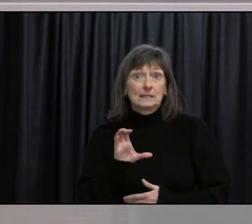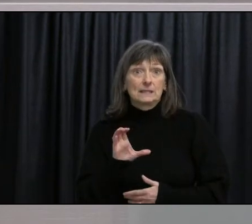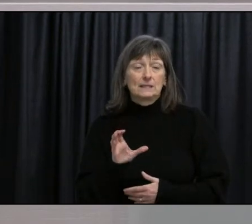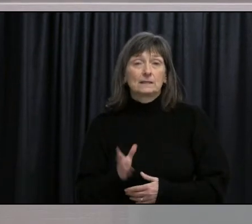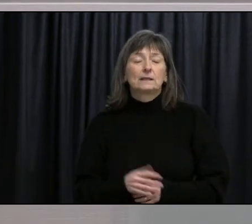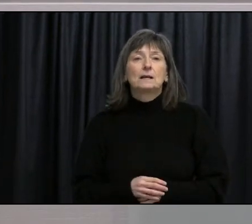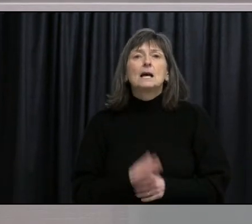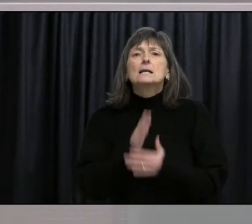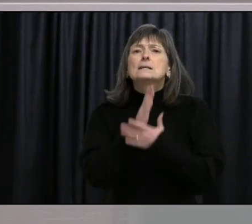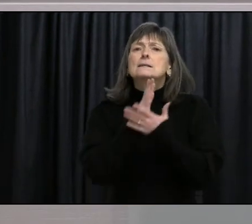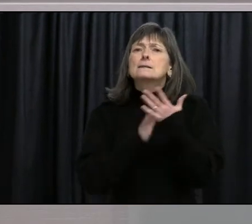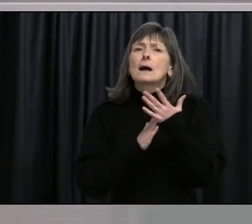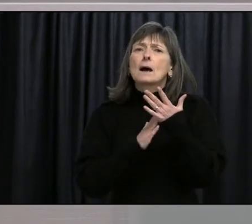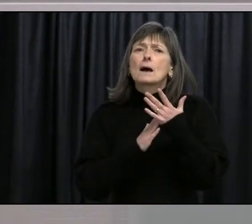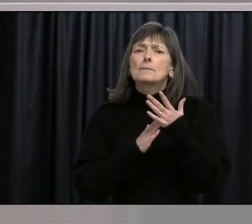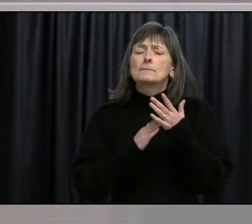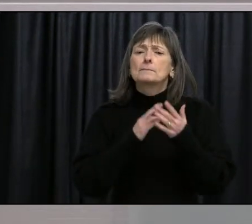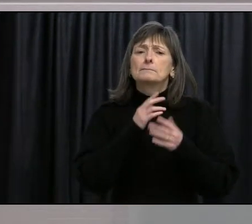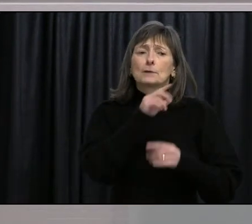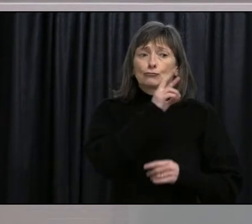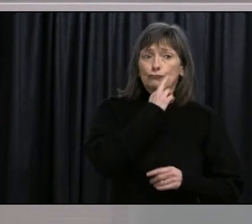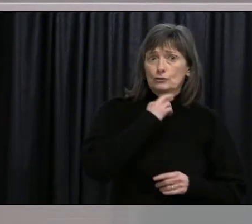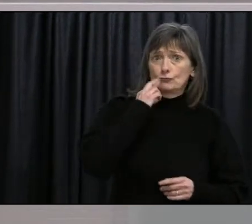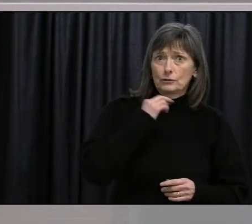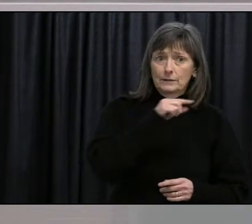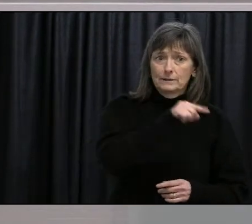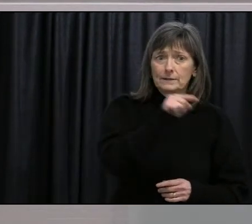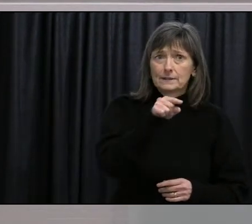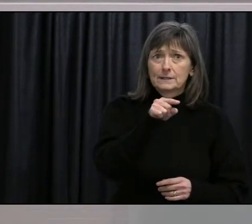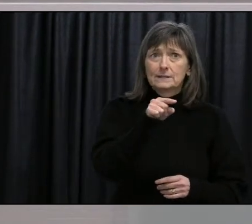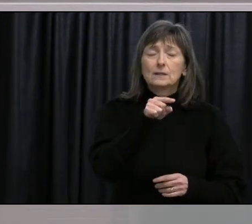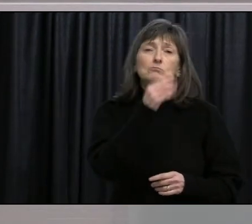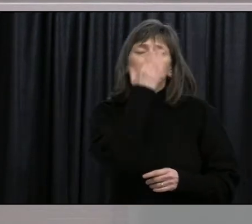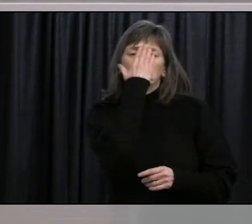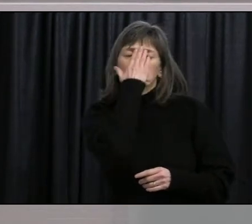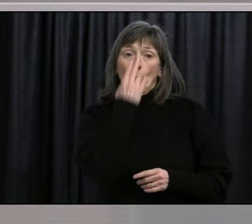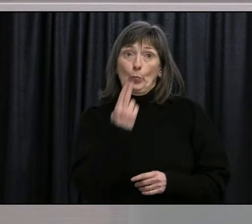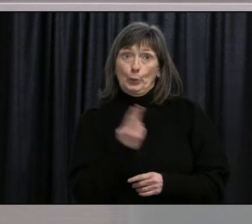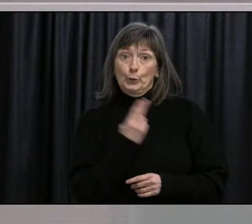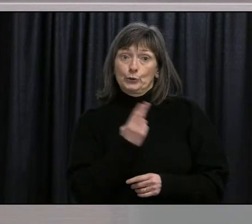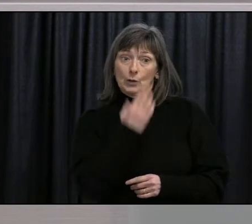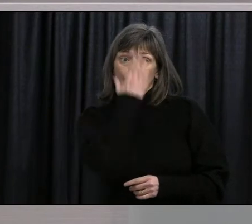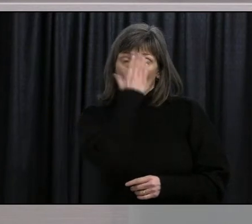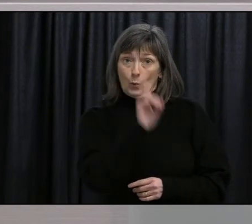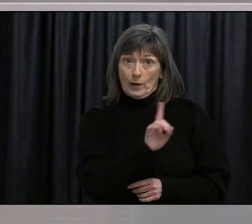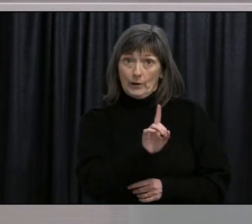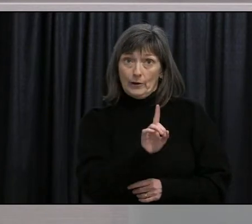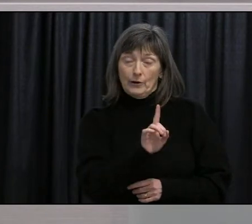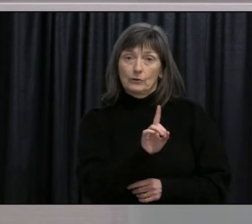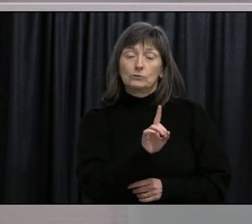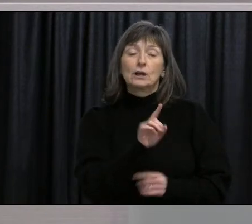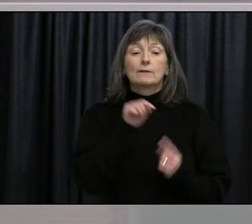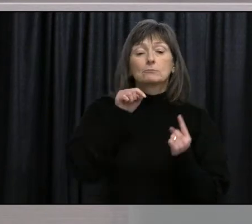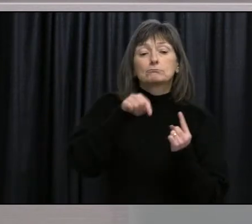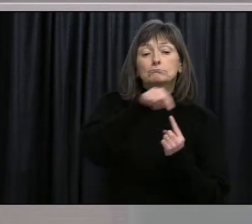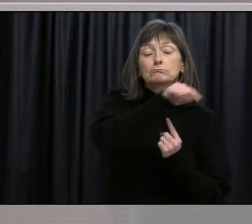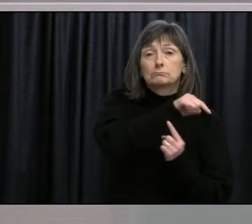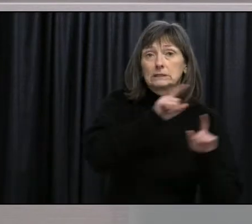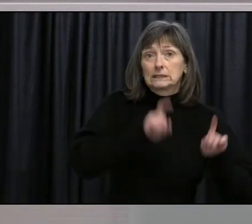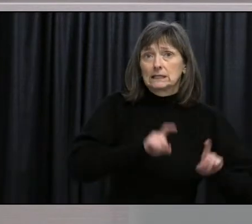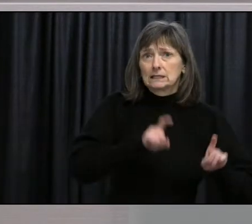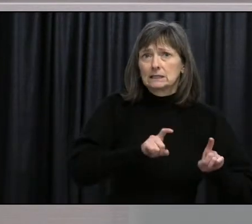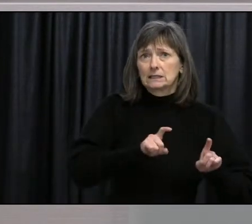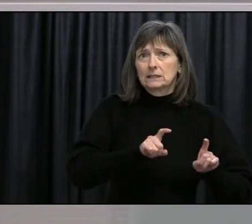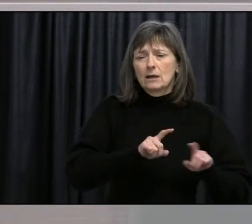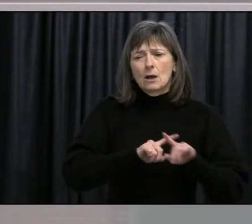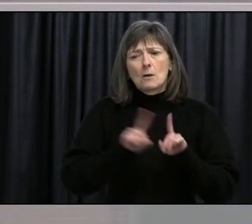exposures at restaurants were known back on Thursday, and because close contacts were getting tested. Why did public health